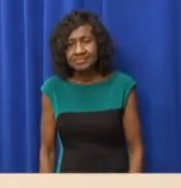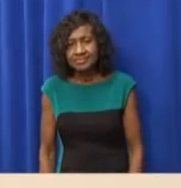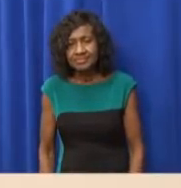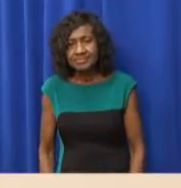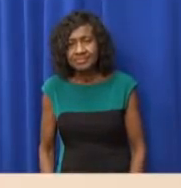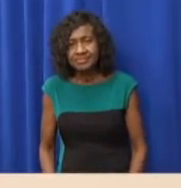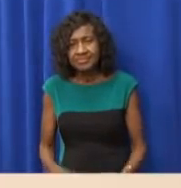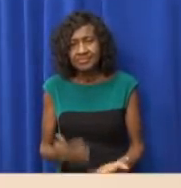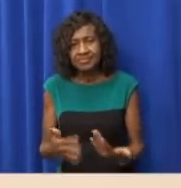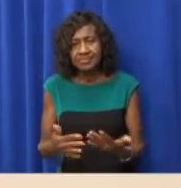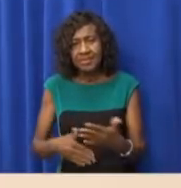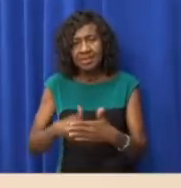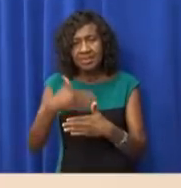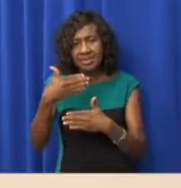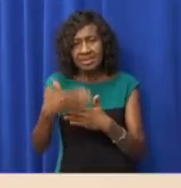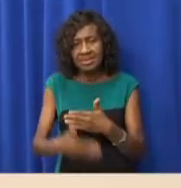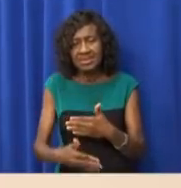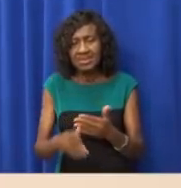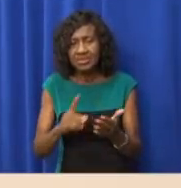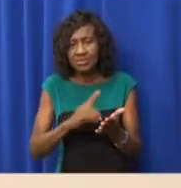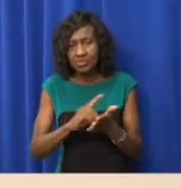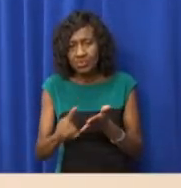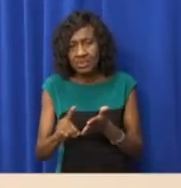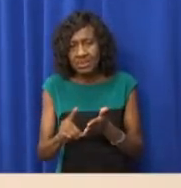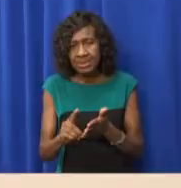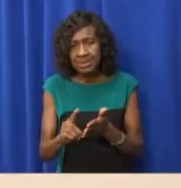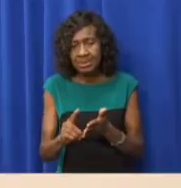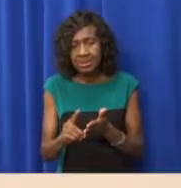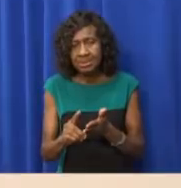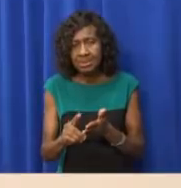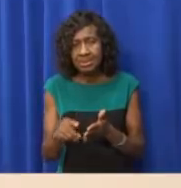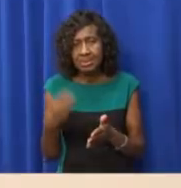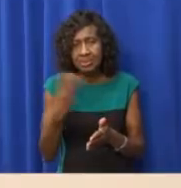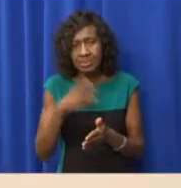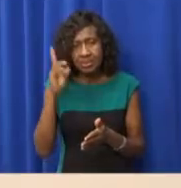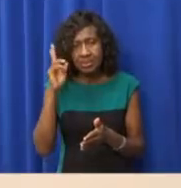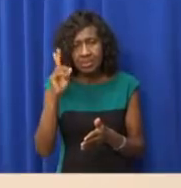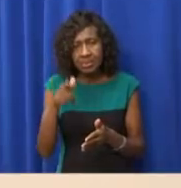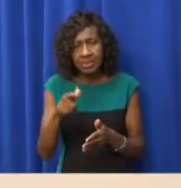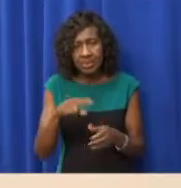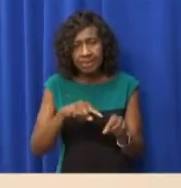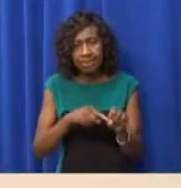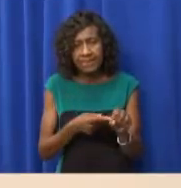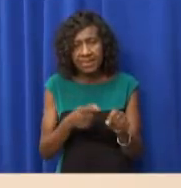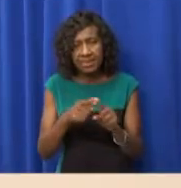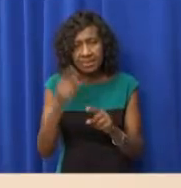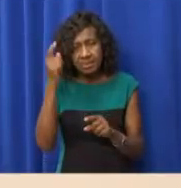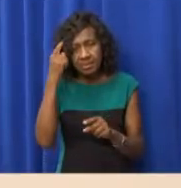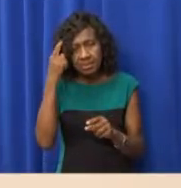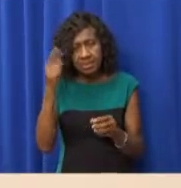over the course of the next week and so, we'll start thinking about what the next